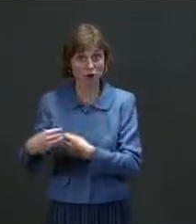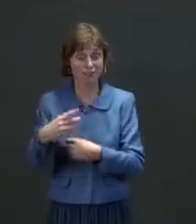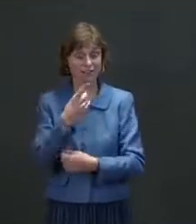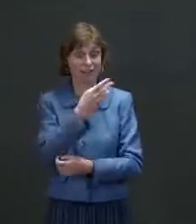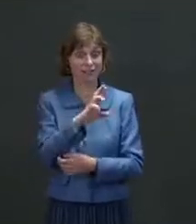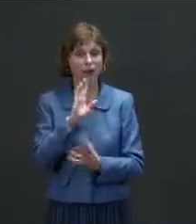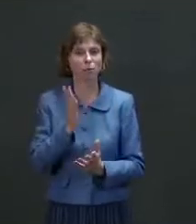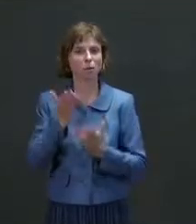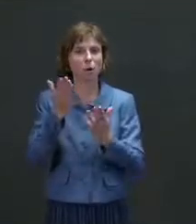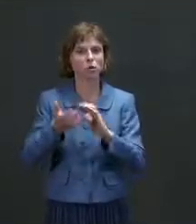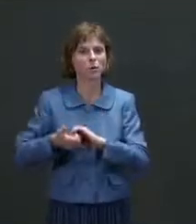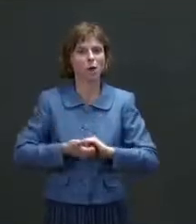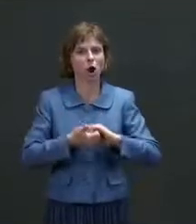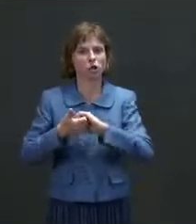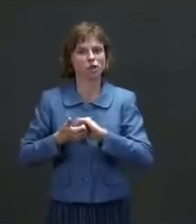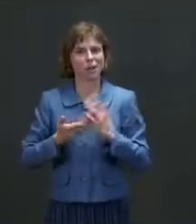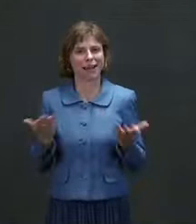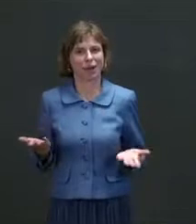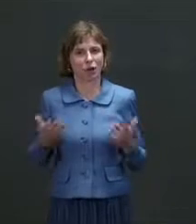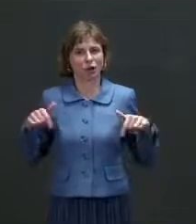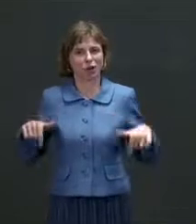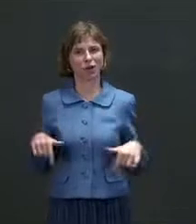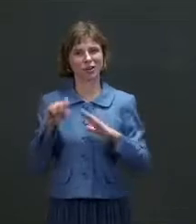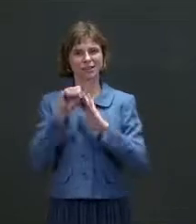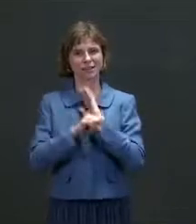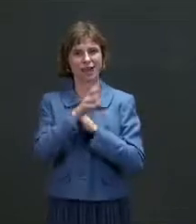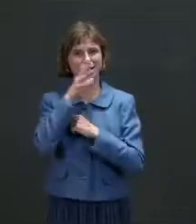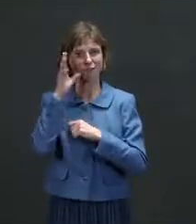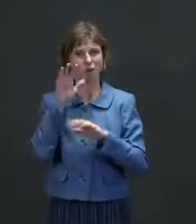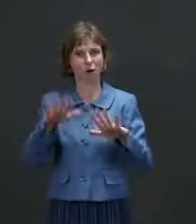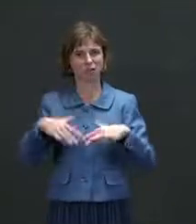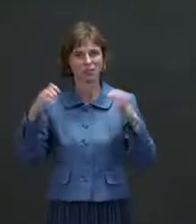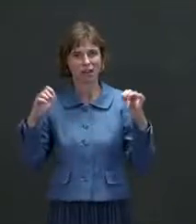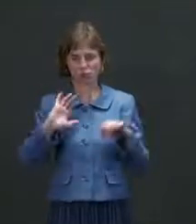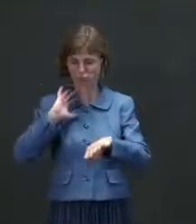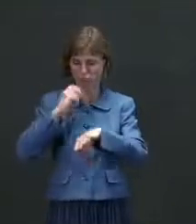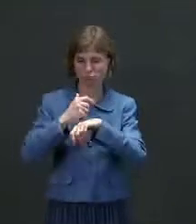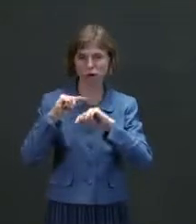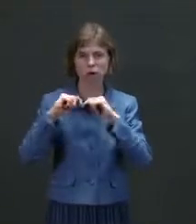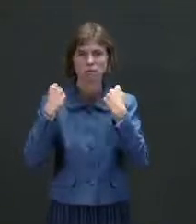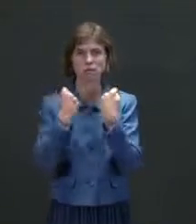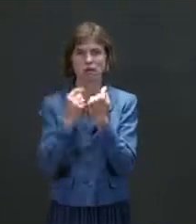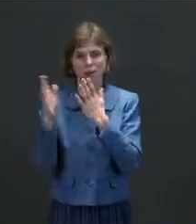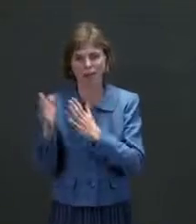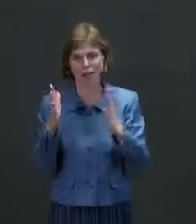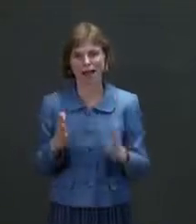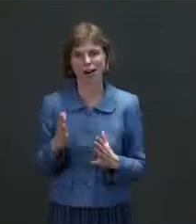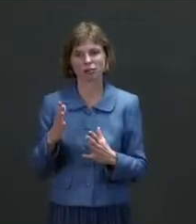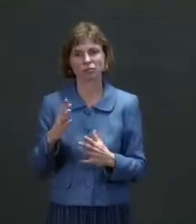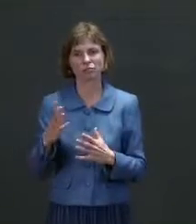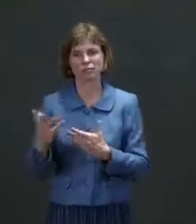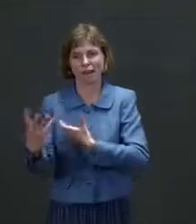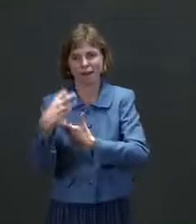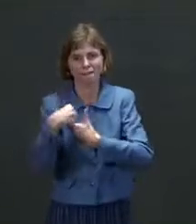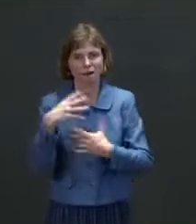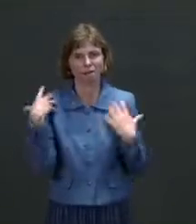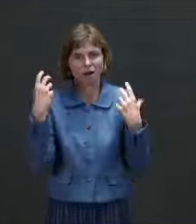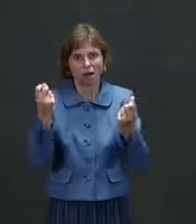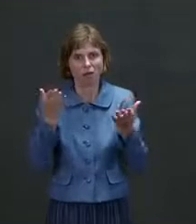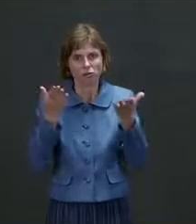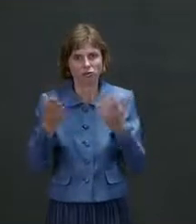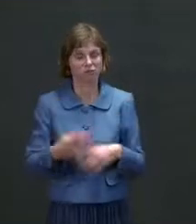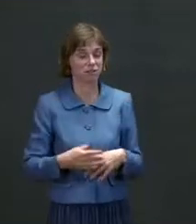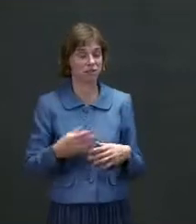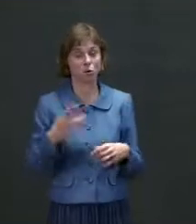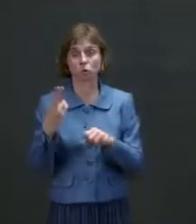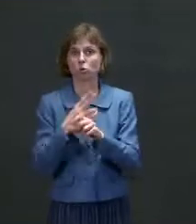a partnership here at State Farm Stadium. We put a team of planners together with all of health services and brought in a whole lot of volunteers.